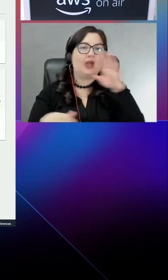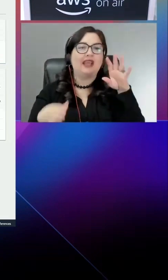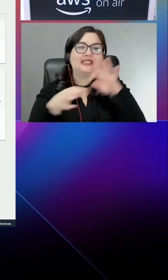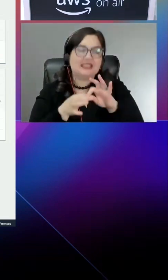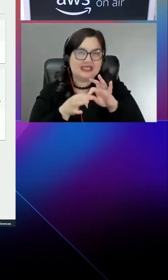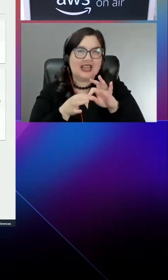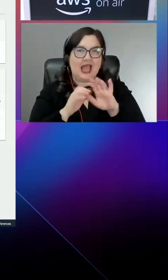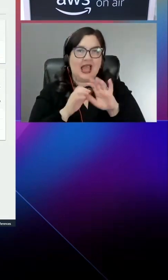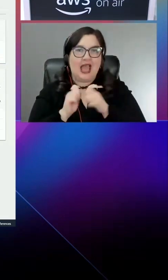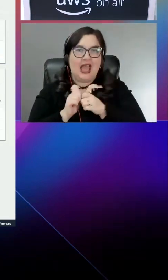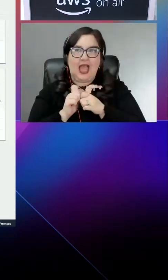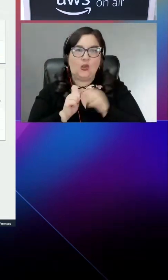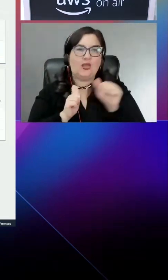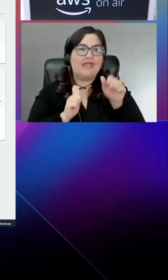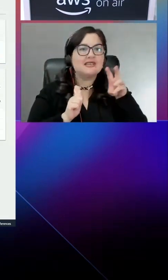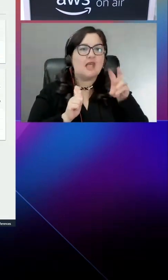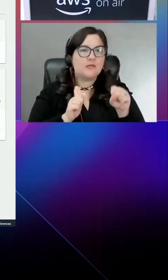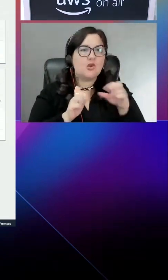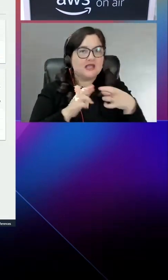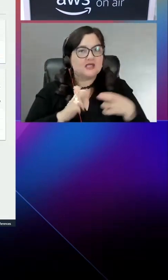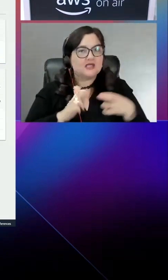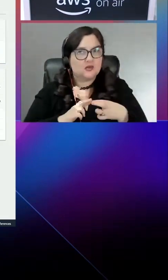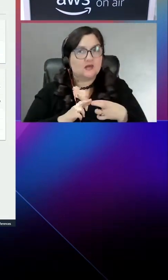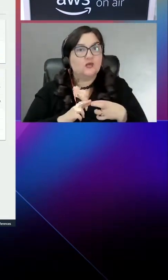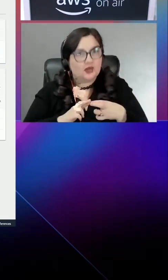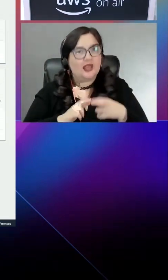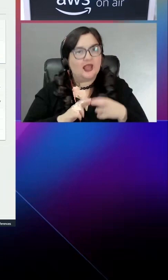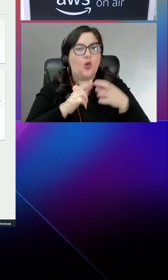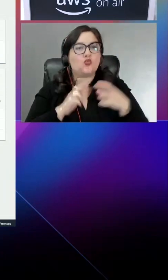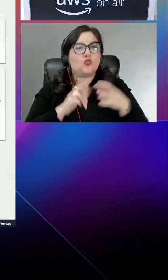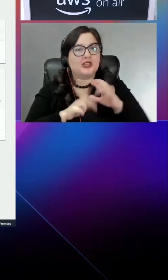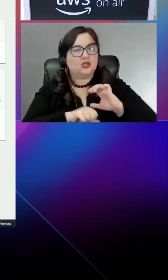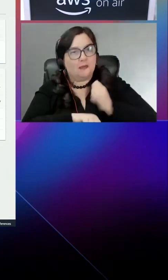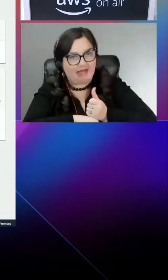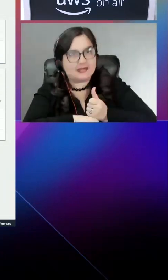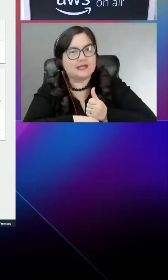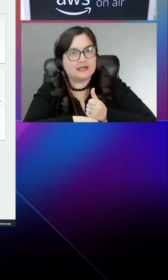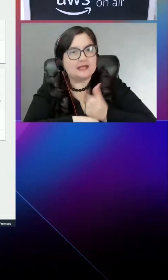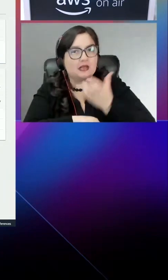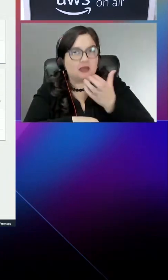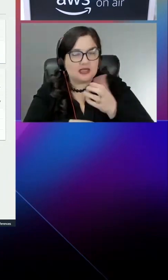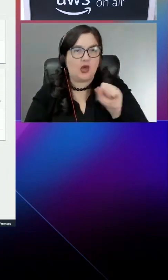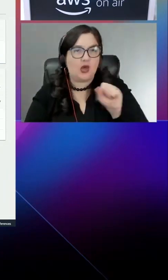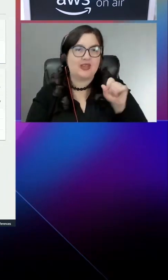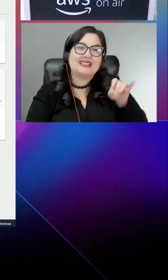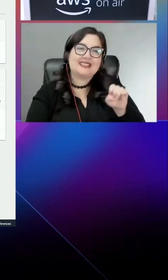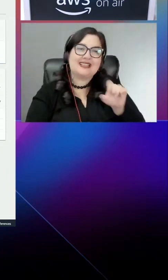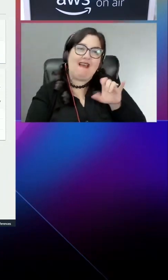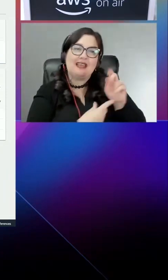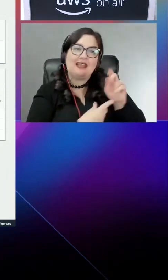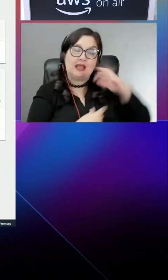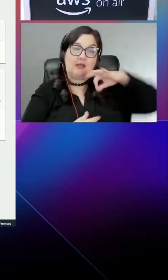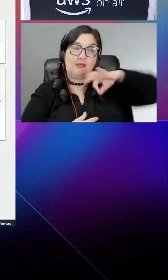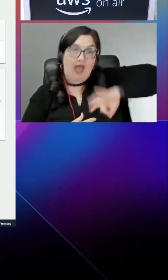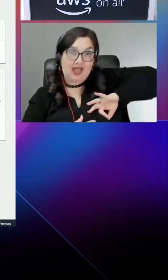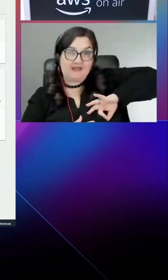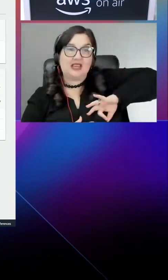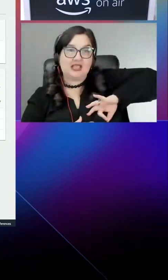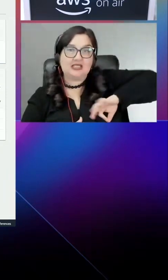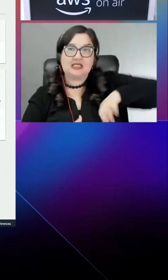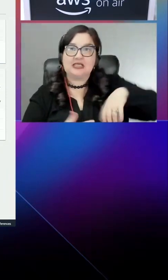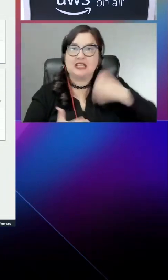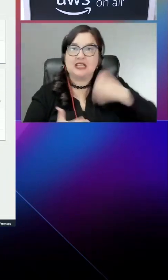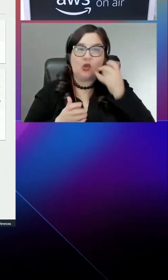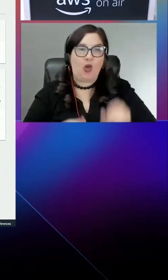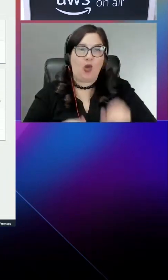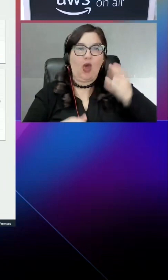region, and we are region-based. With SiteLink, you know, the benefit is if you just want to have, you know, high-speed bandwidth access